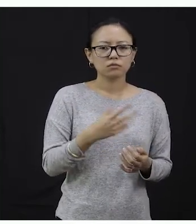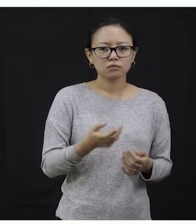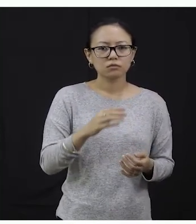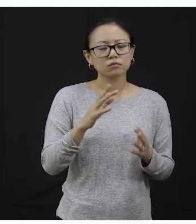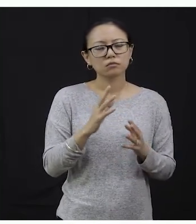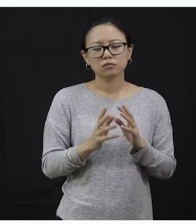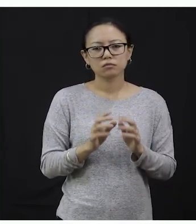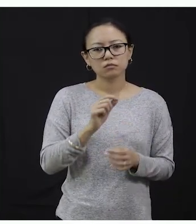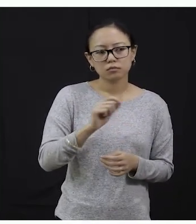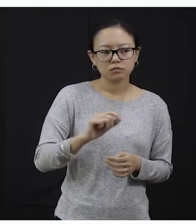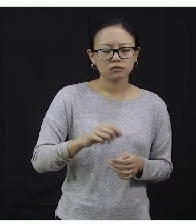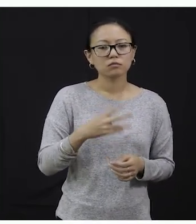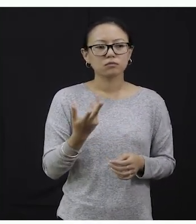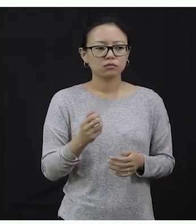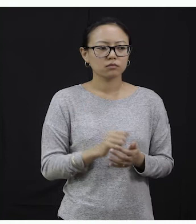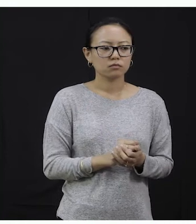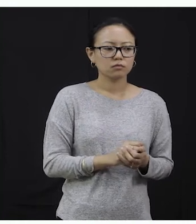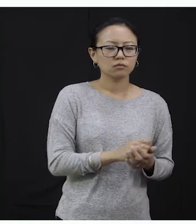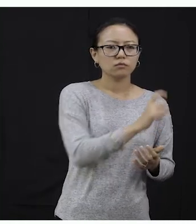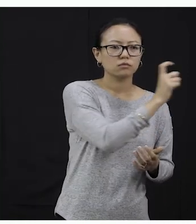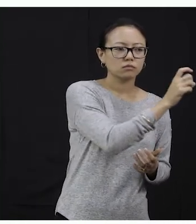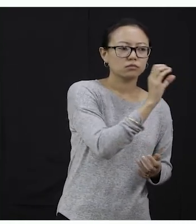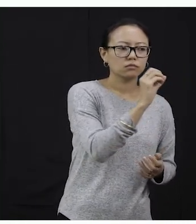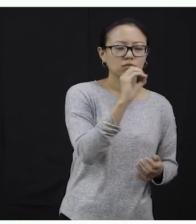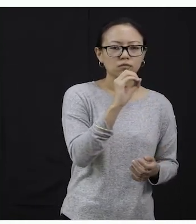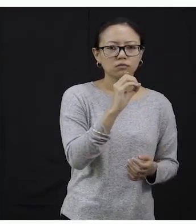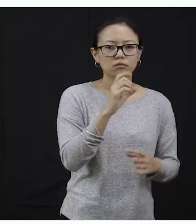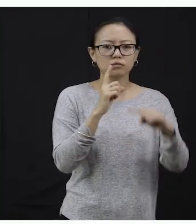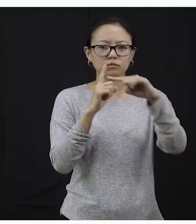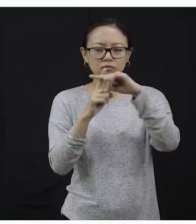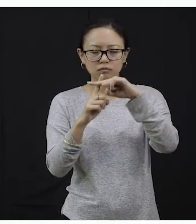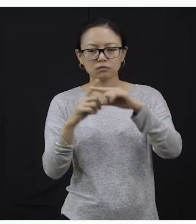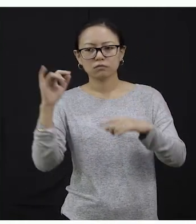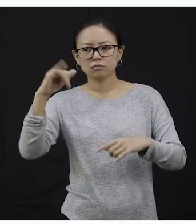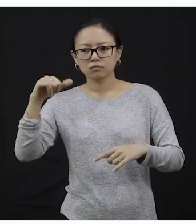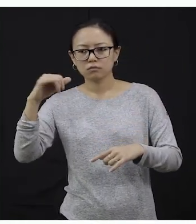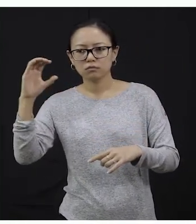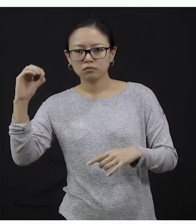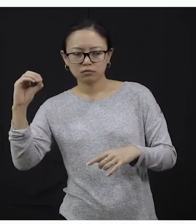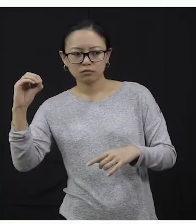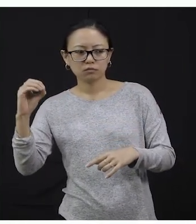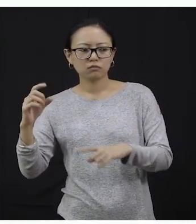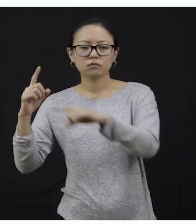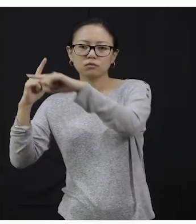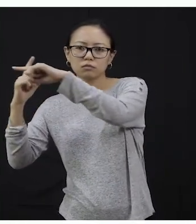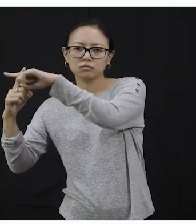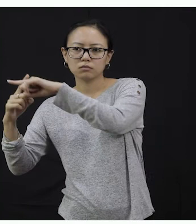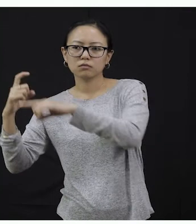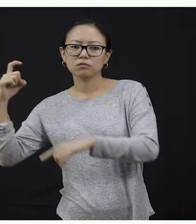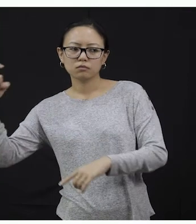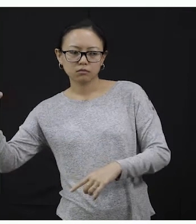700 plus 60 plus 7. So expanded form is just simply